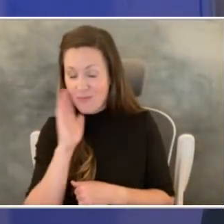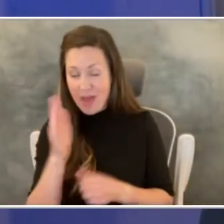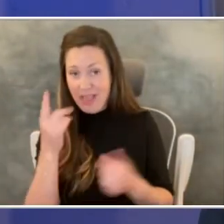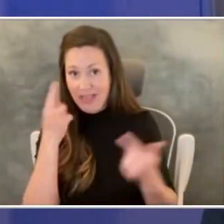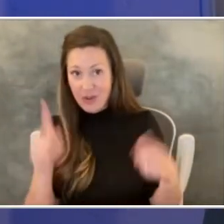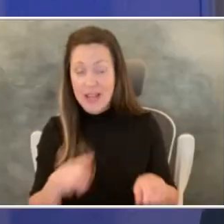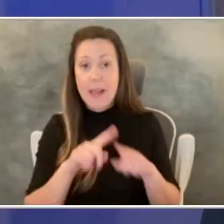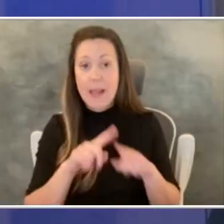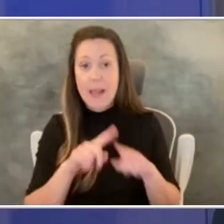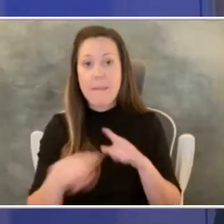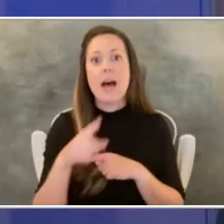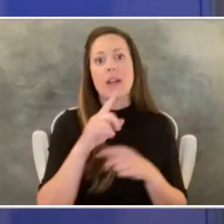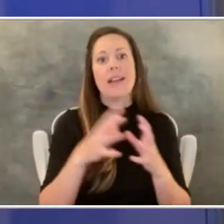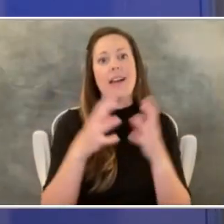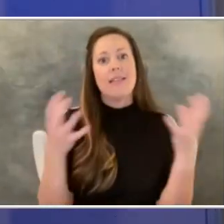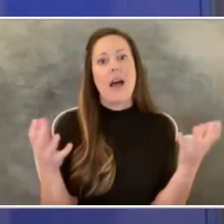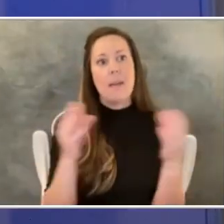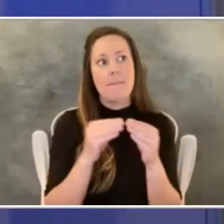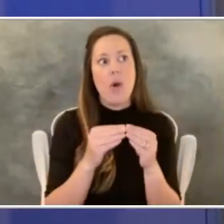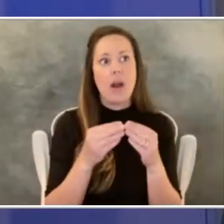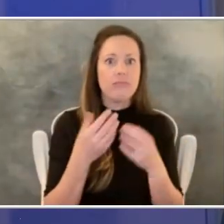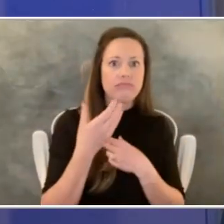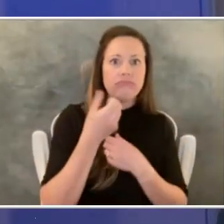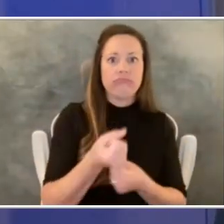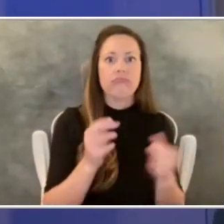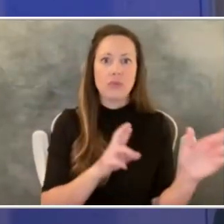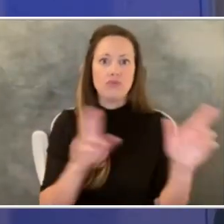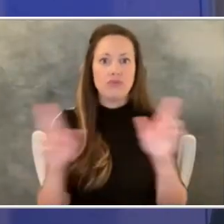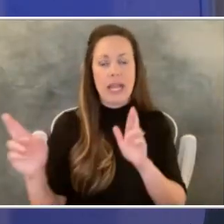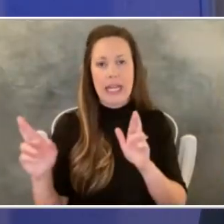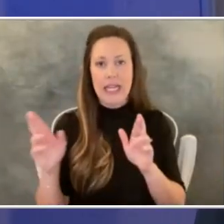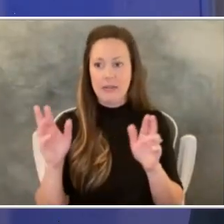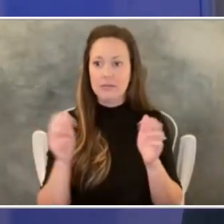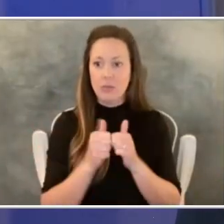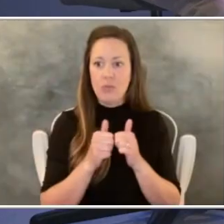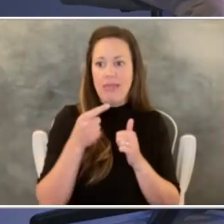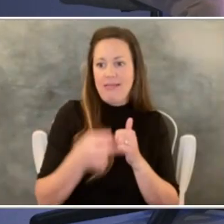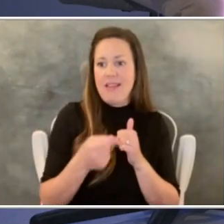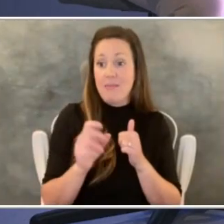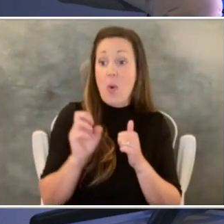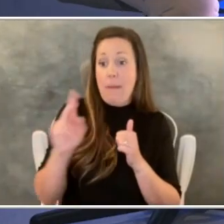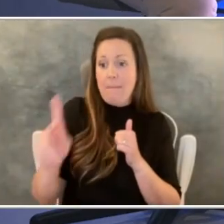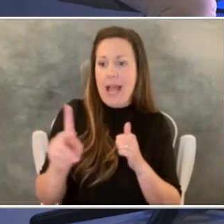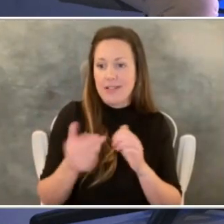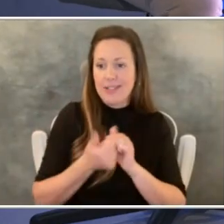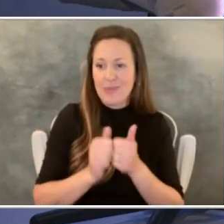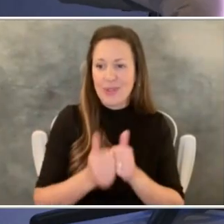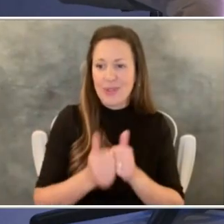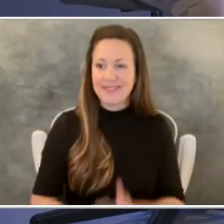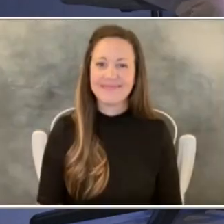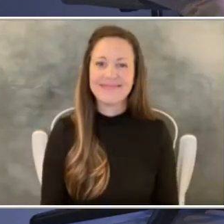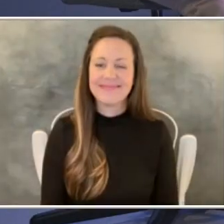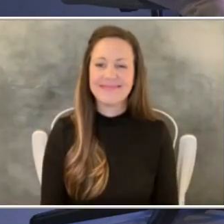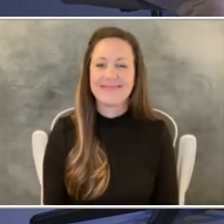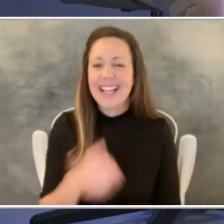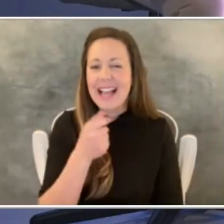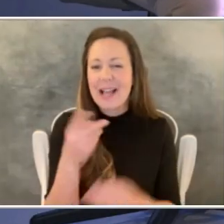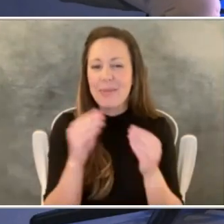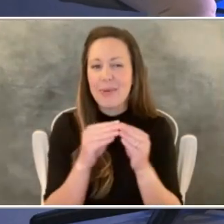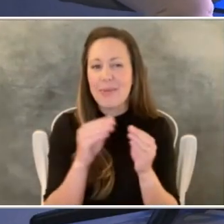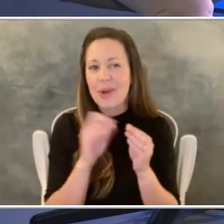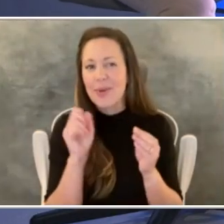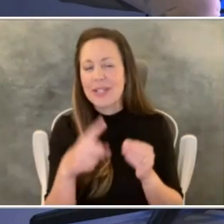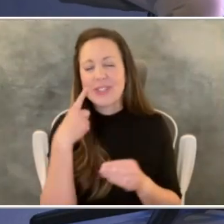lot more confidence in our kind of on-field product. Couple more questions, Dr. Schruppel, for you before we get to some community